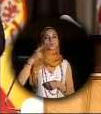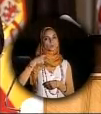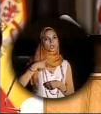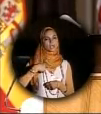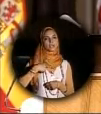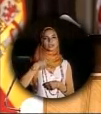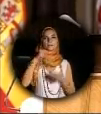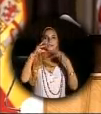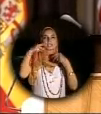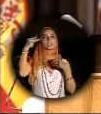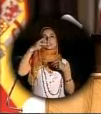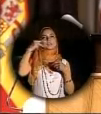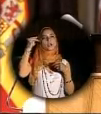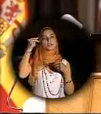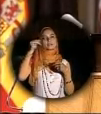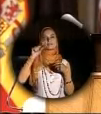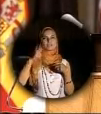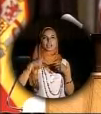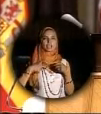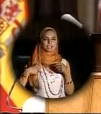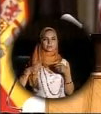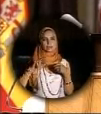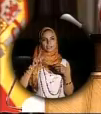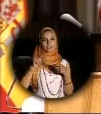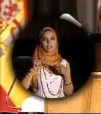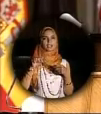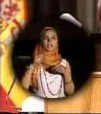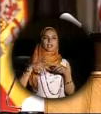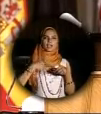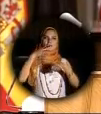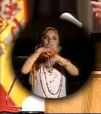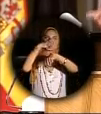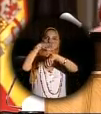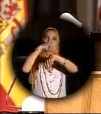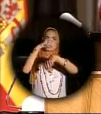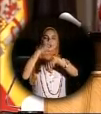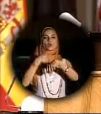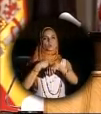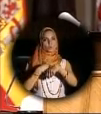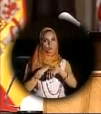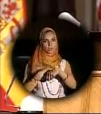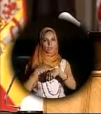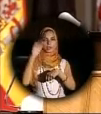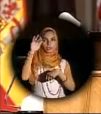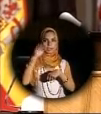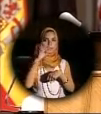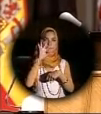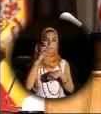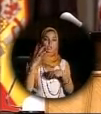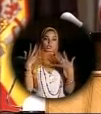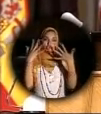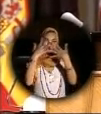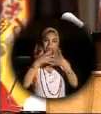reason. I'm president of a very huge company, because Microsoft is a small company, ours is